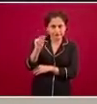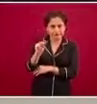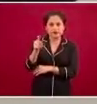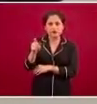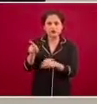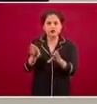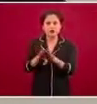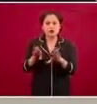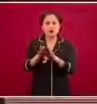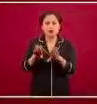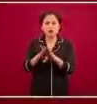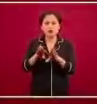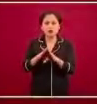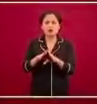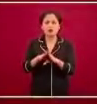them, they are literally